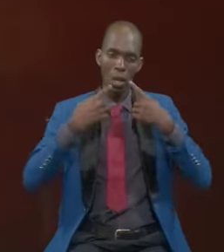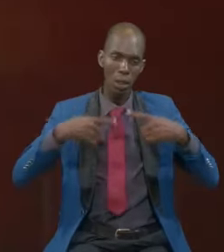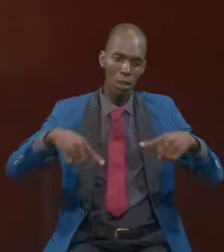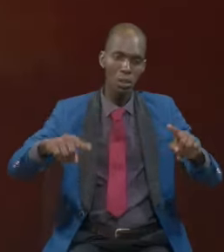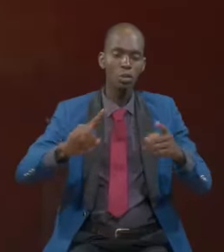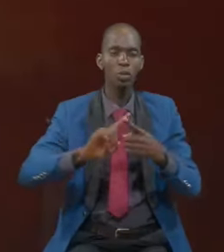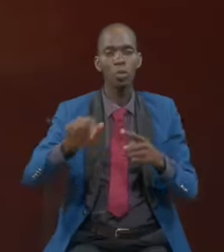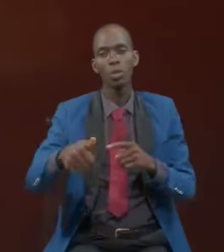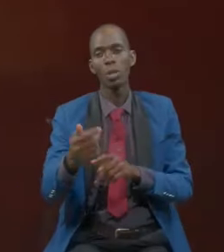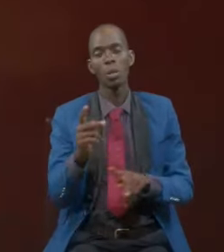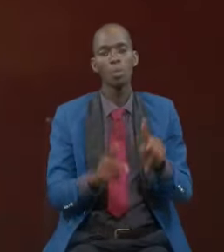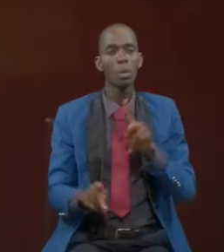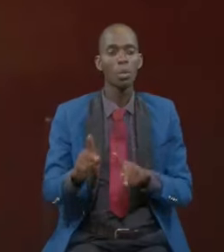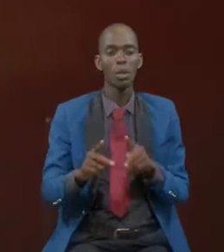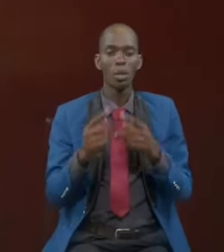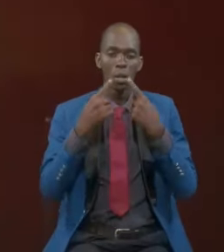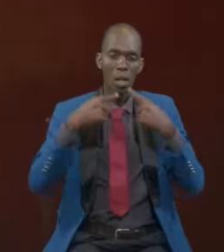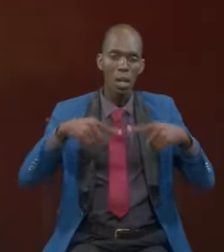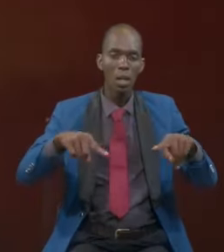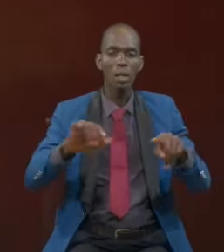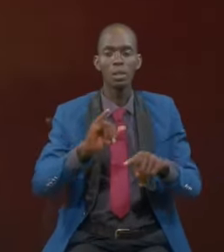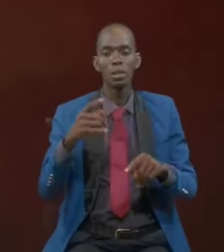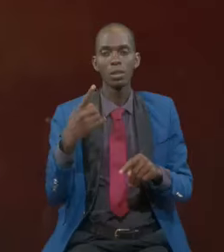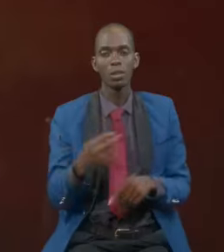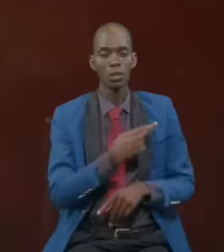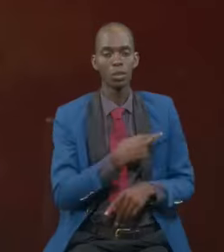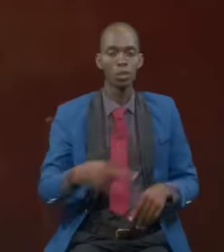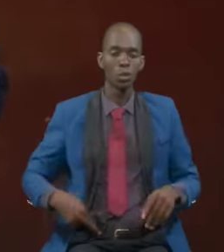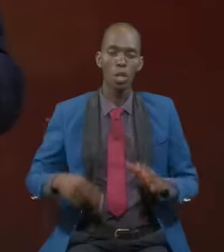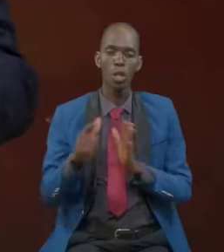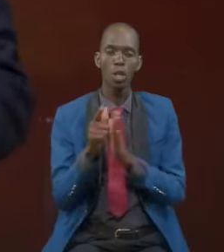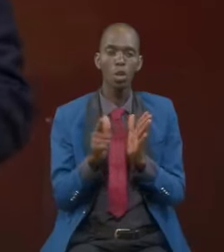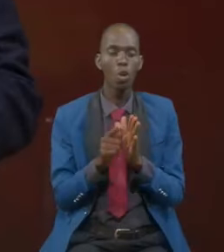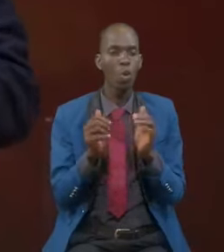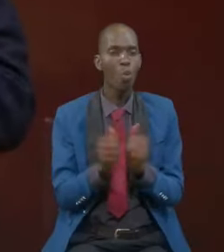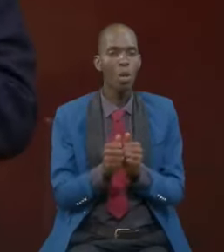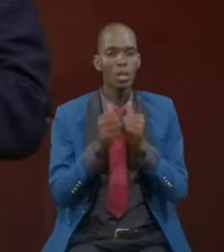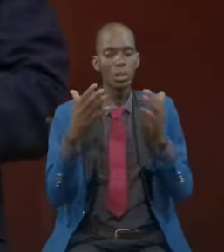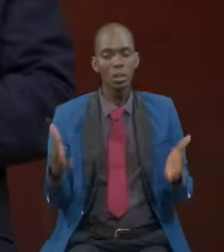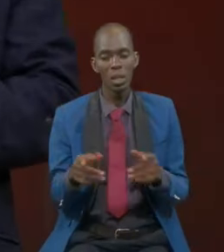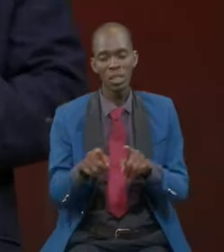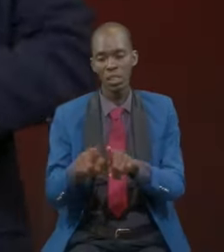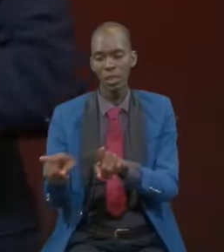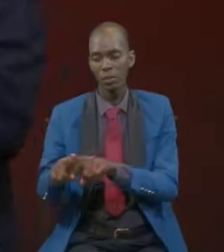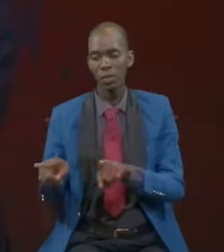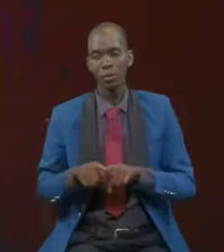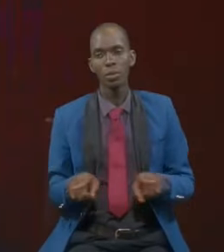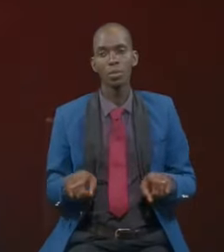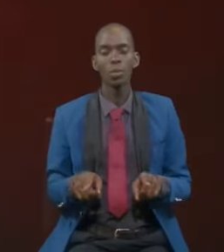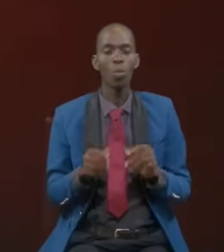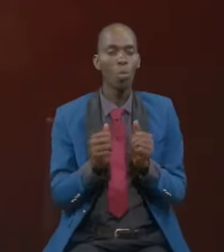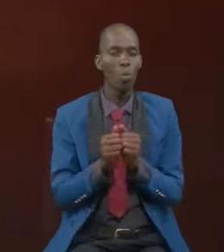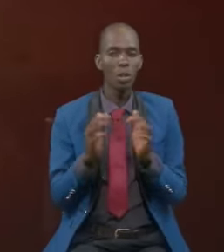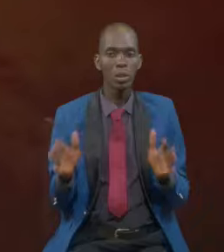other people, proclaiming the royal law without deviation. Deviation,